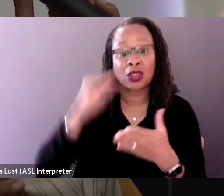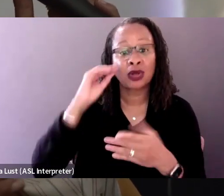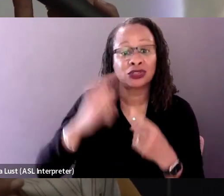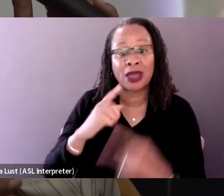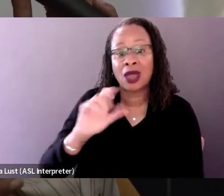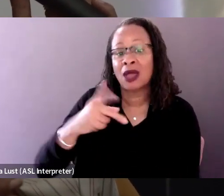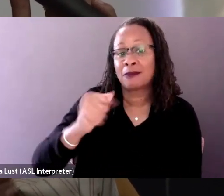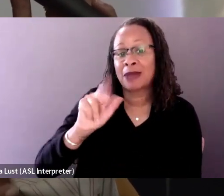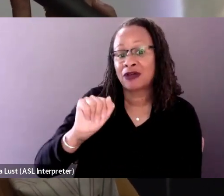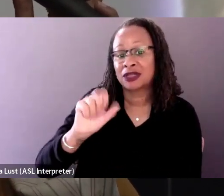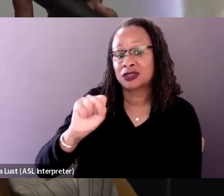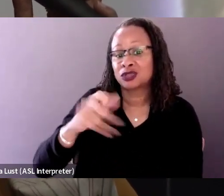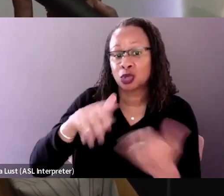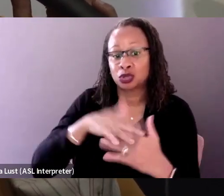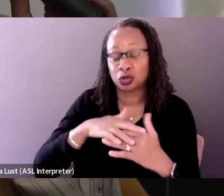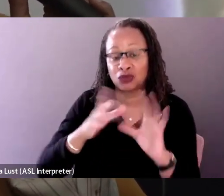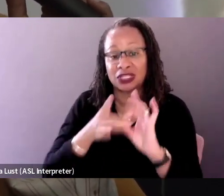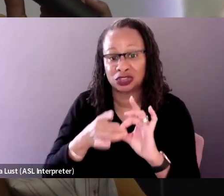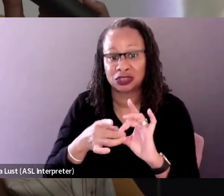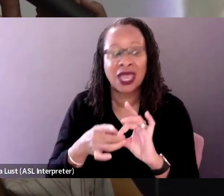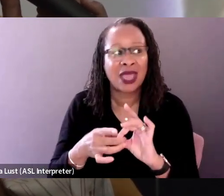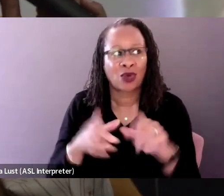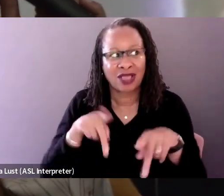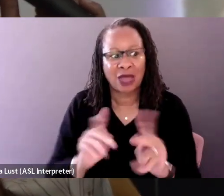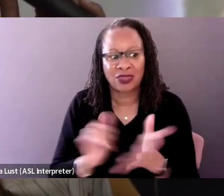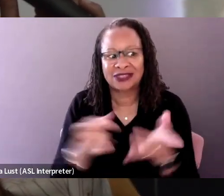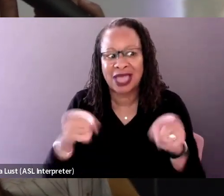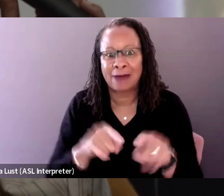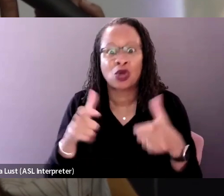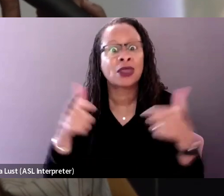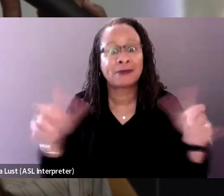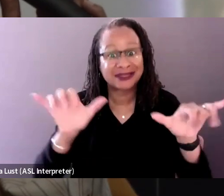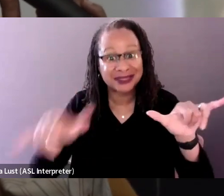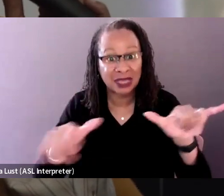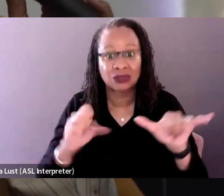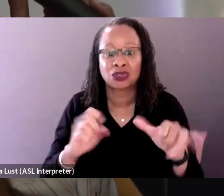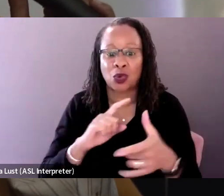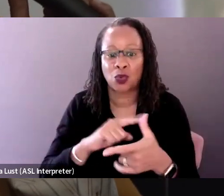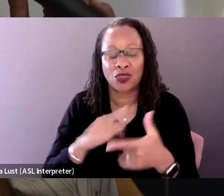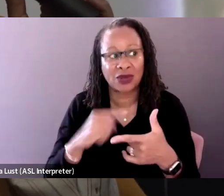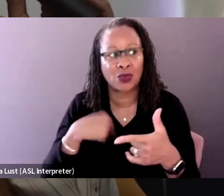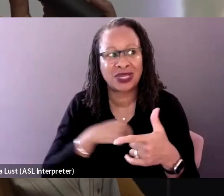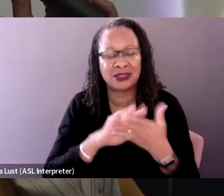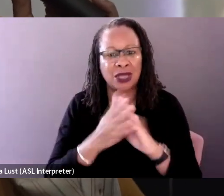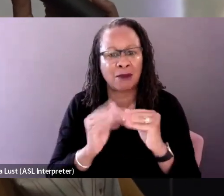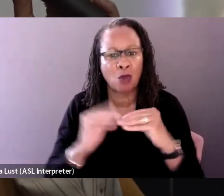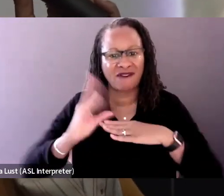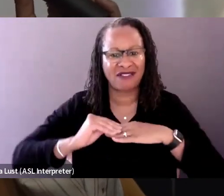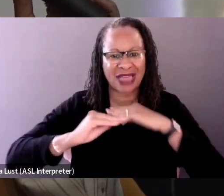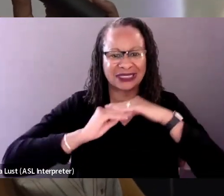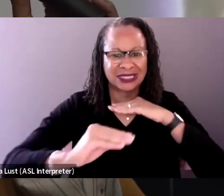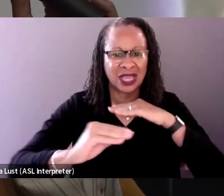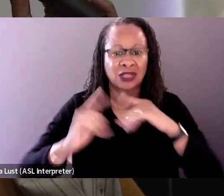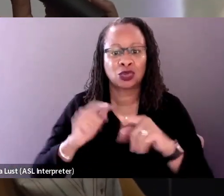parasocial relationships to happen on a mass scale, right? And so we had to flatten ourselves for the film to work. And we have to decide